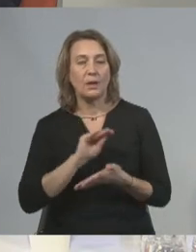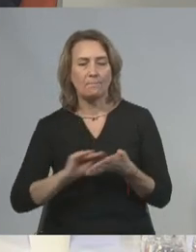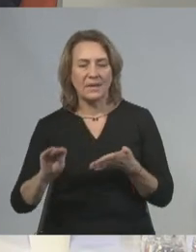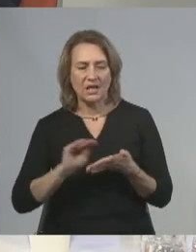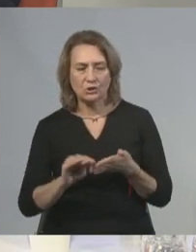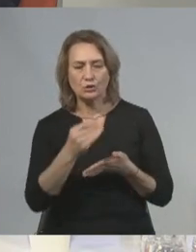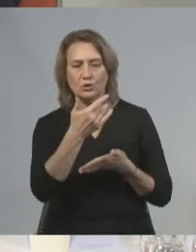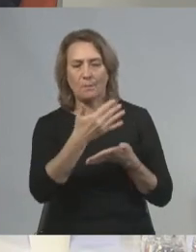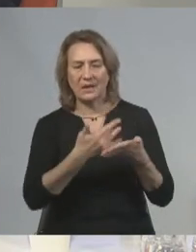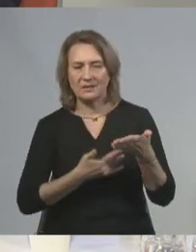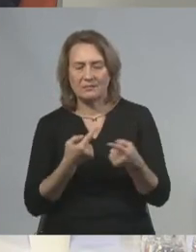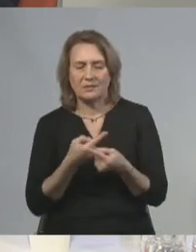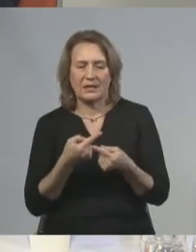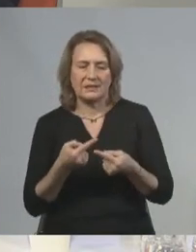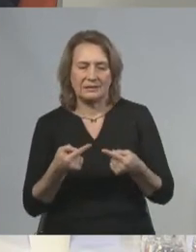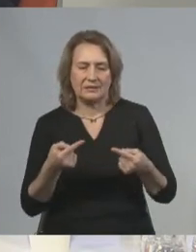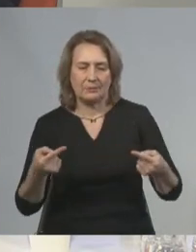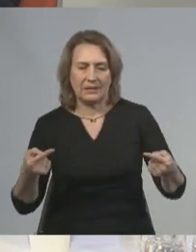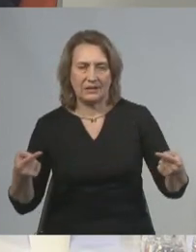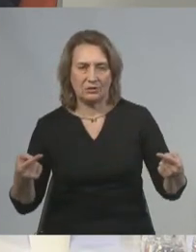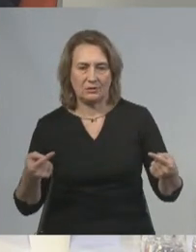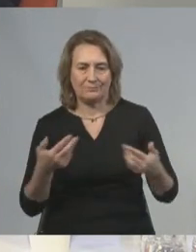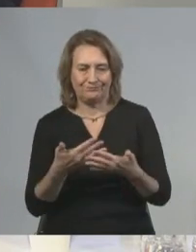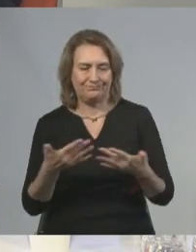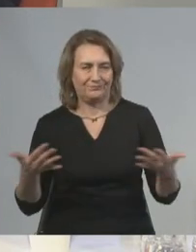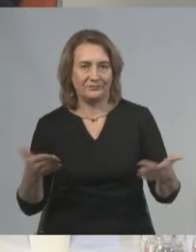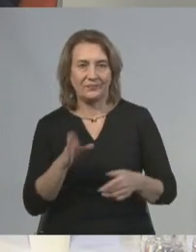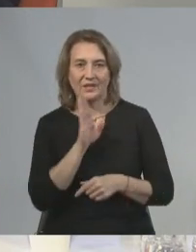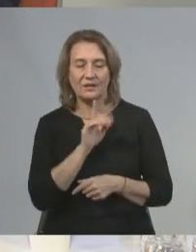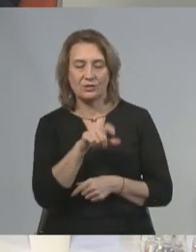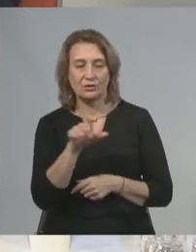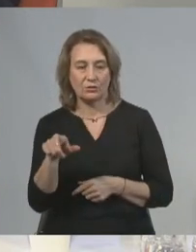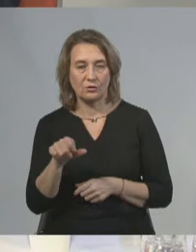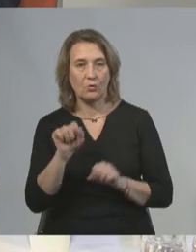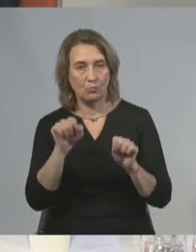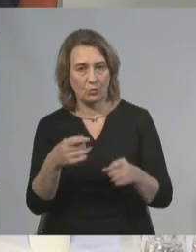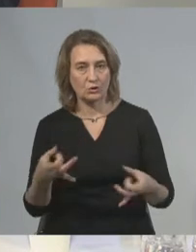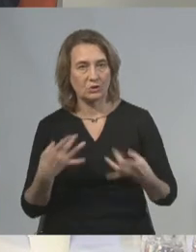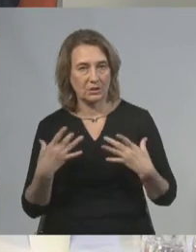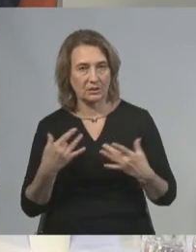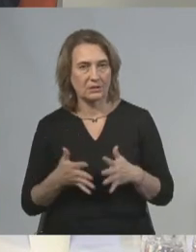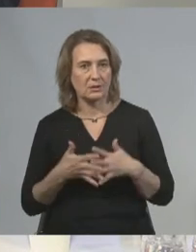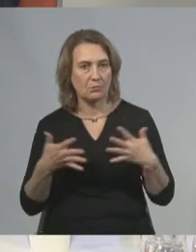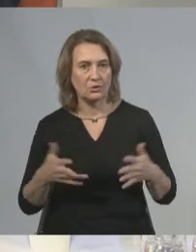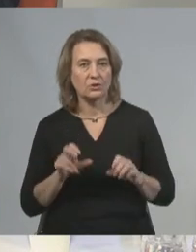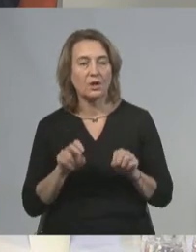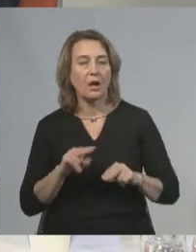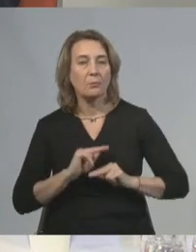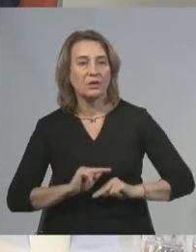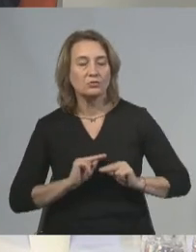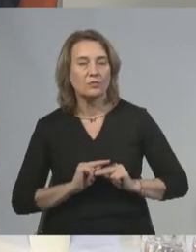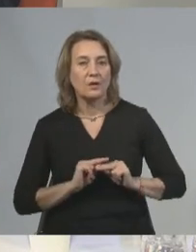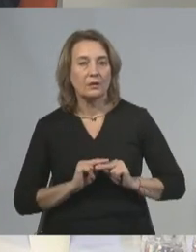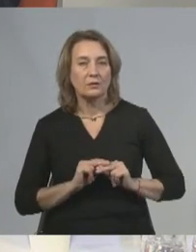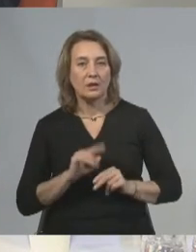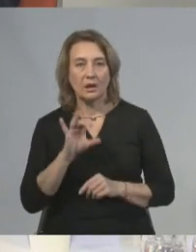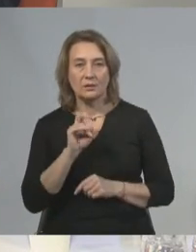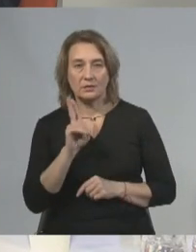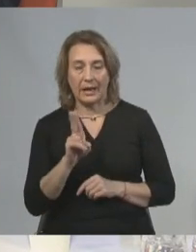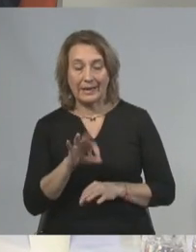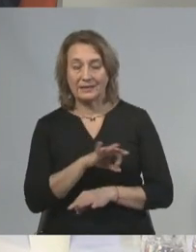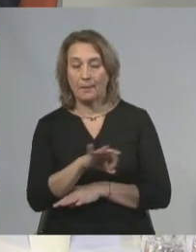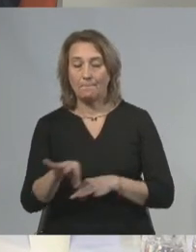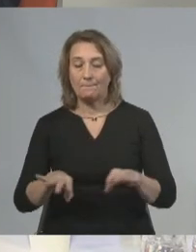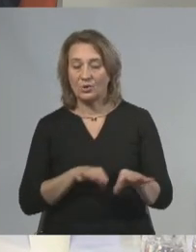and within this project you write about different women can you please tell us more about this project yes of